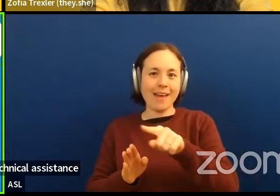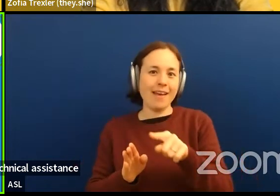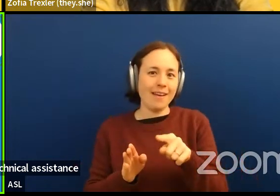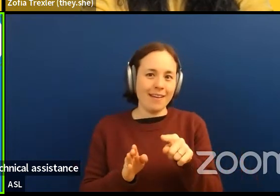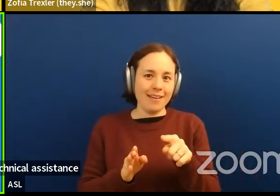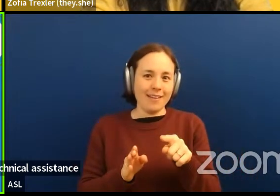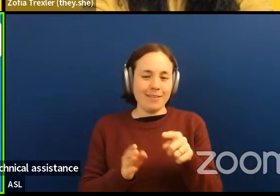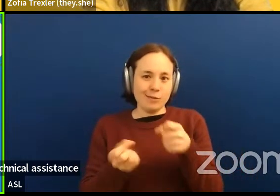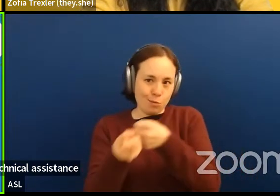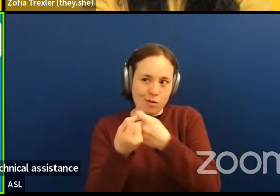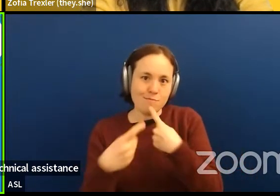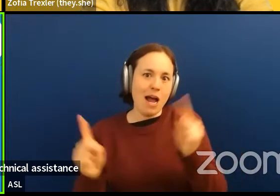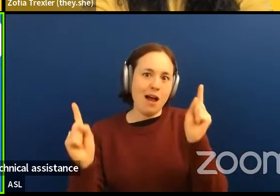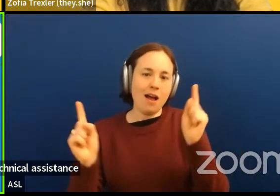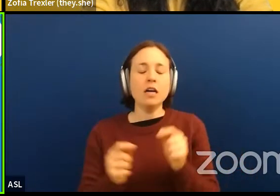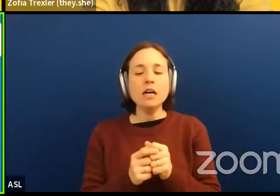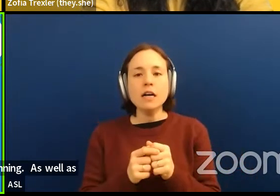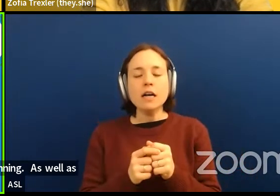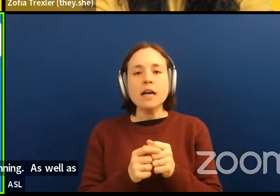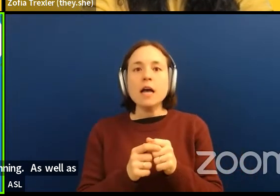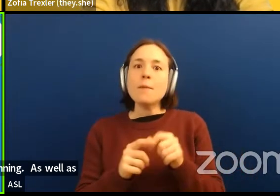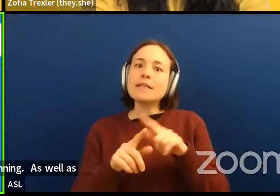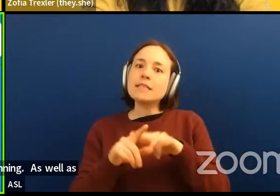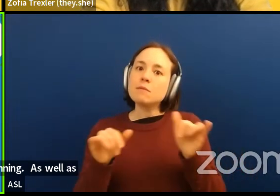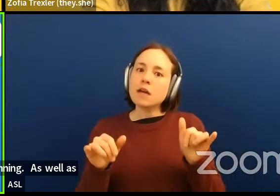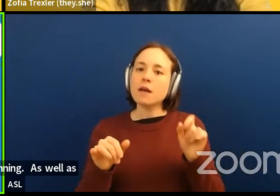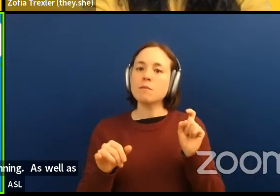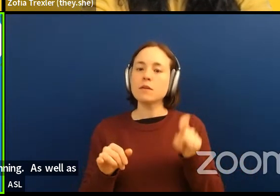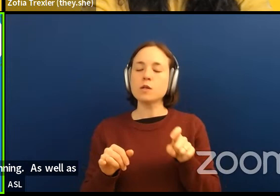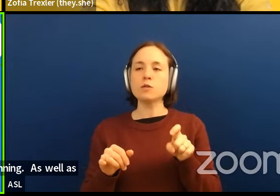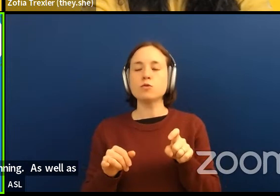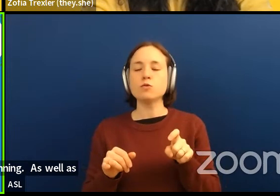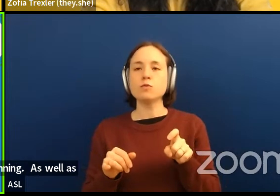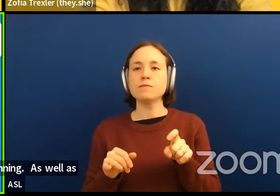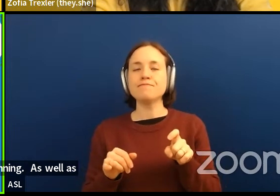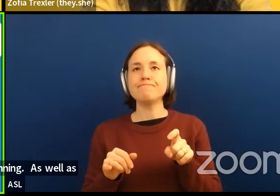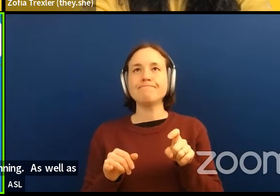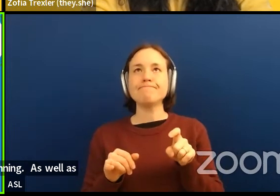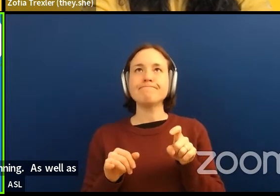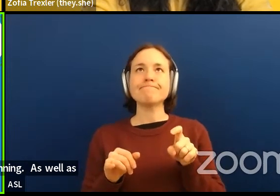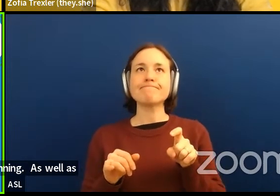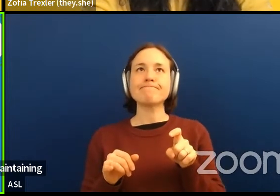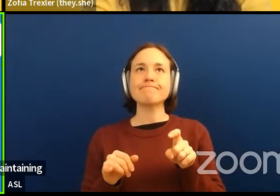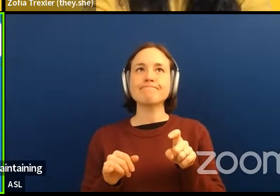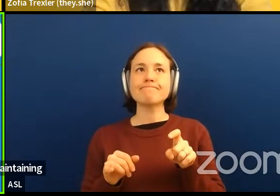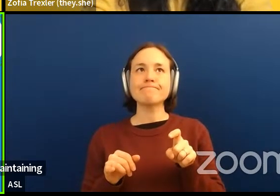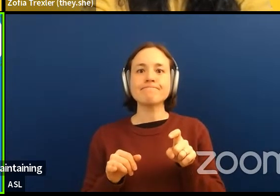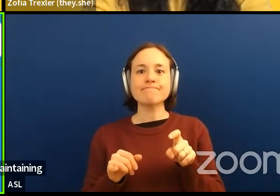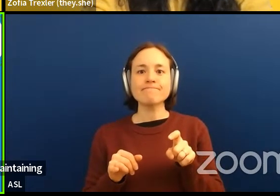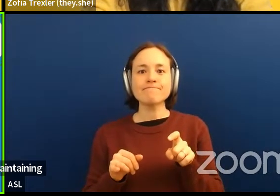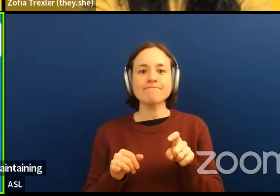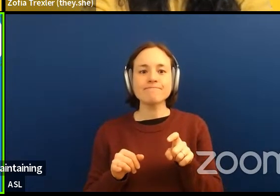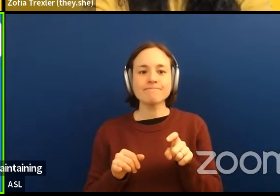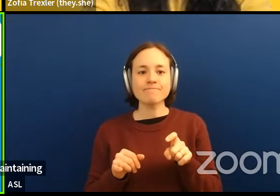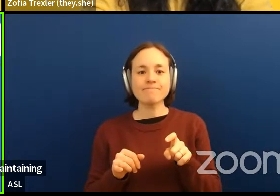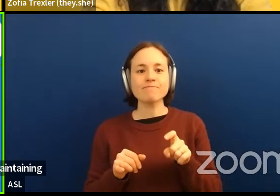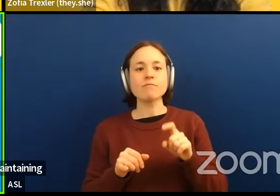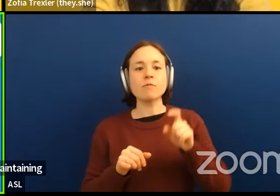as well as while maintaining the founding of grassroots